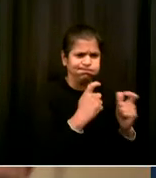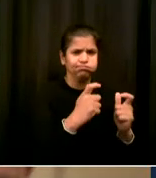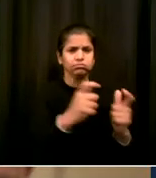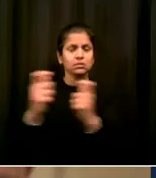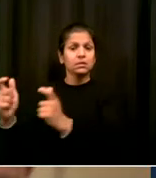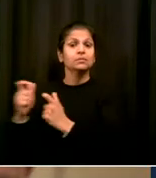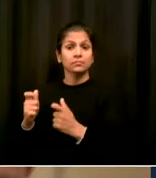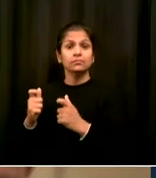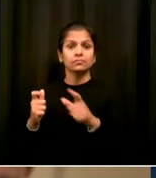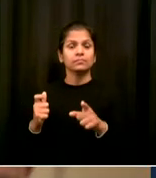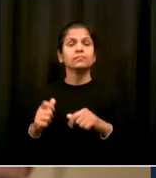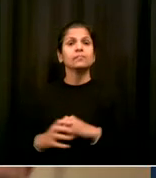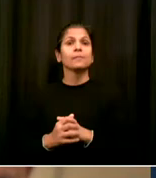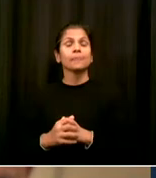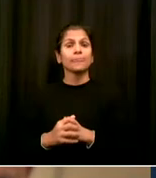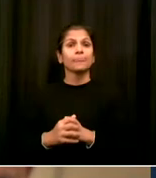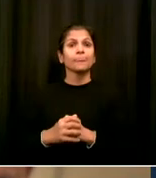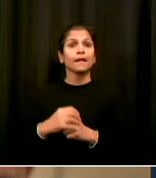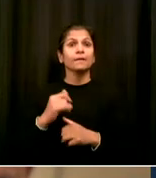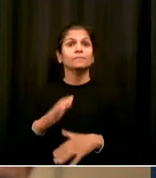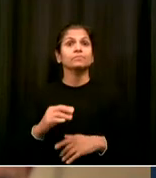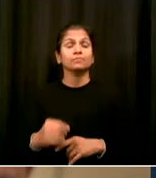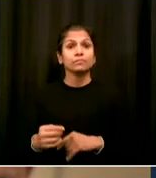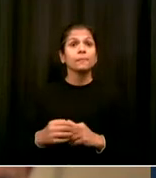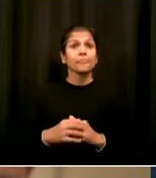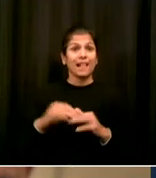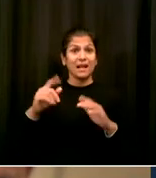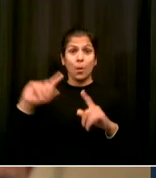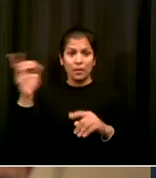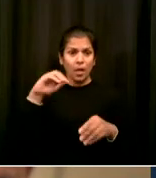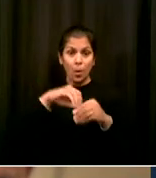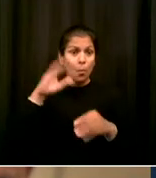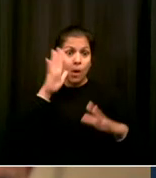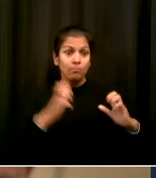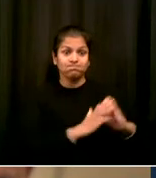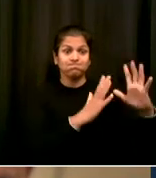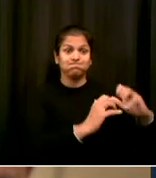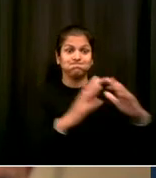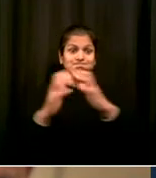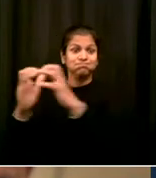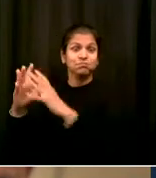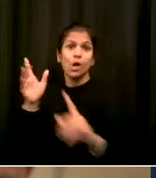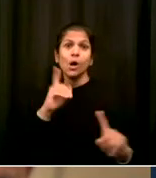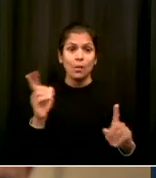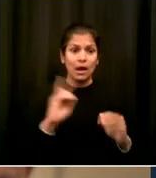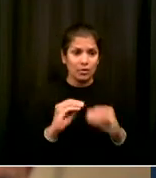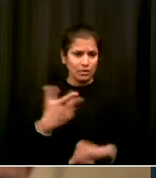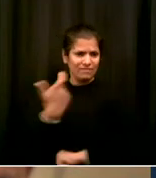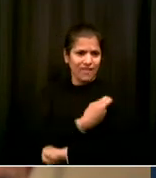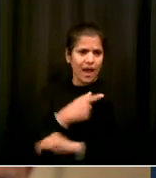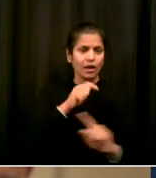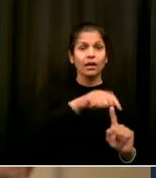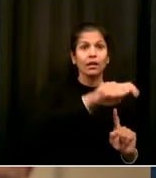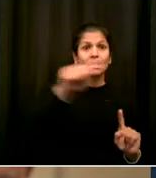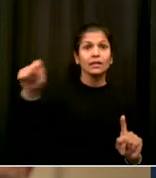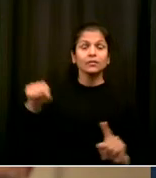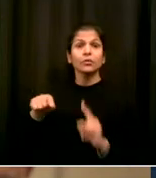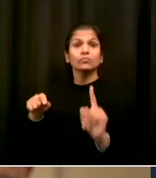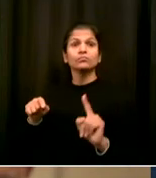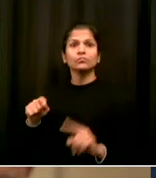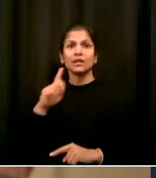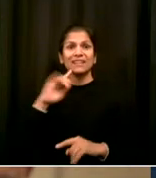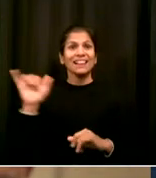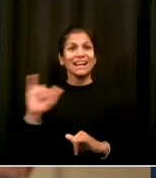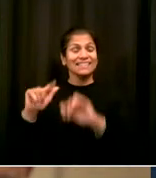locations we have. Two, test and trace sites will start to be locations for vaccination as well. Test and trace has